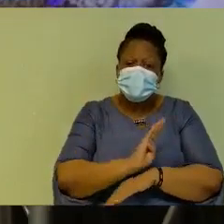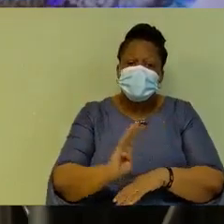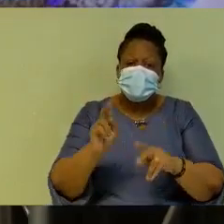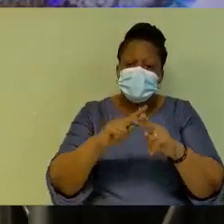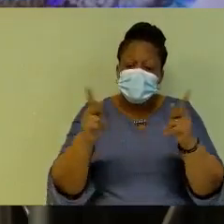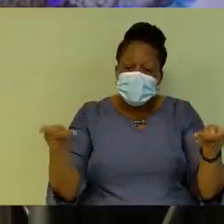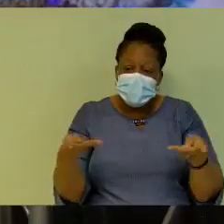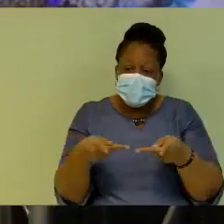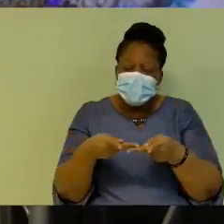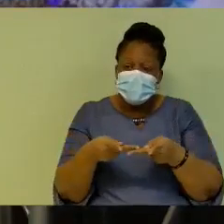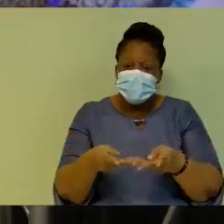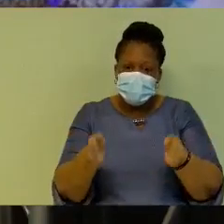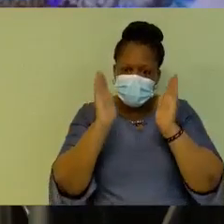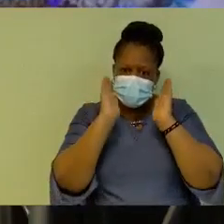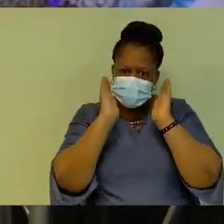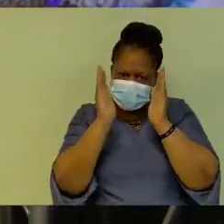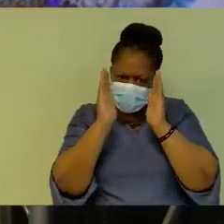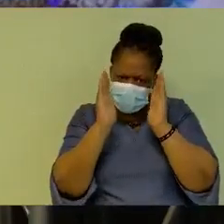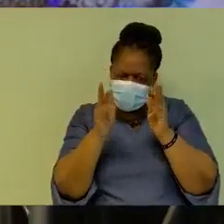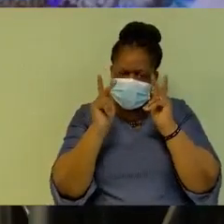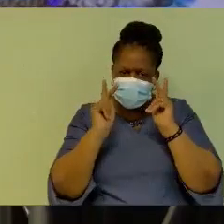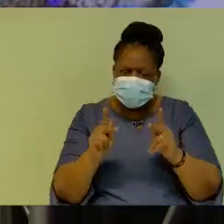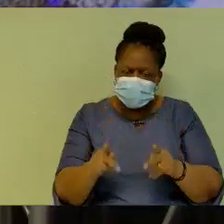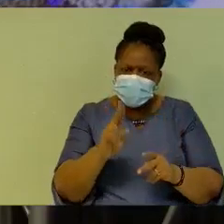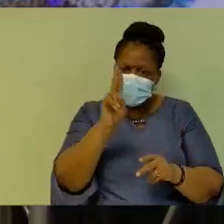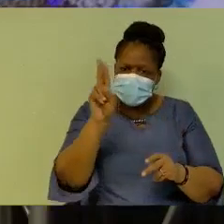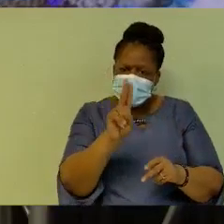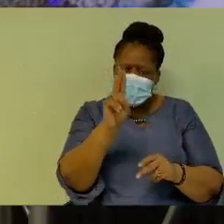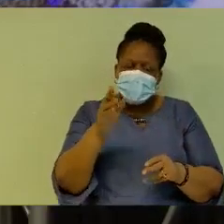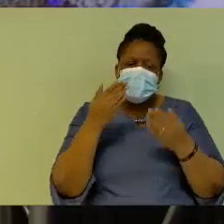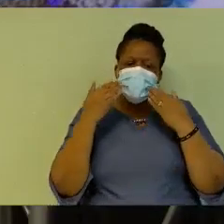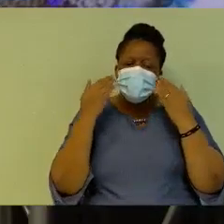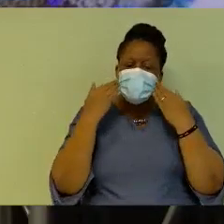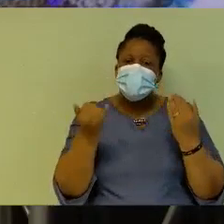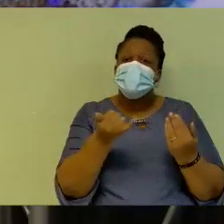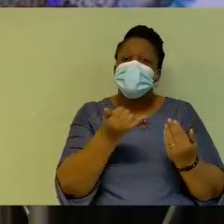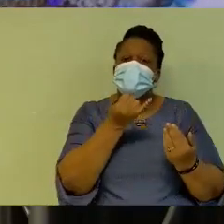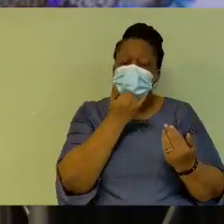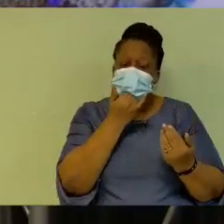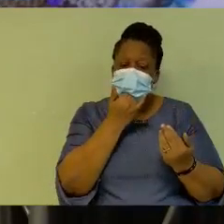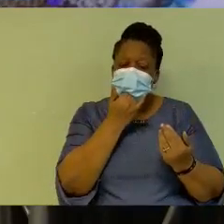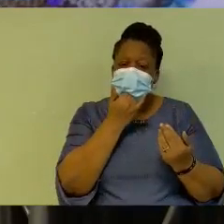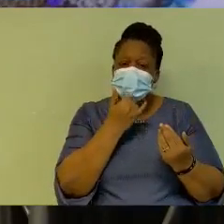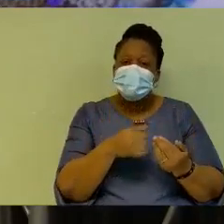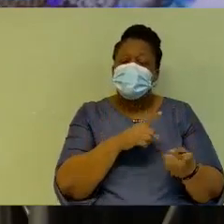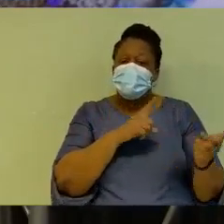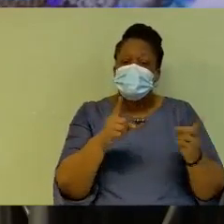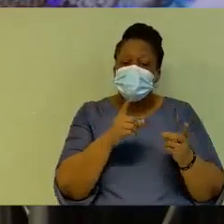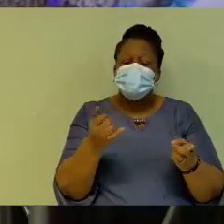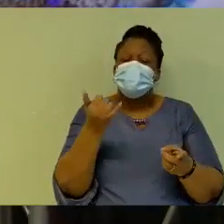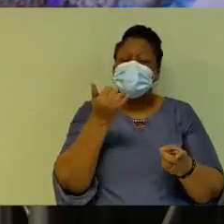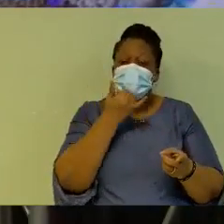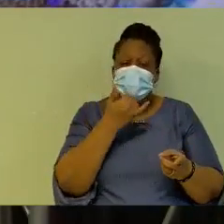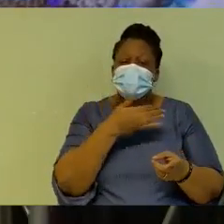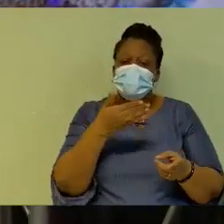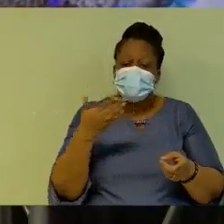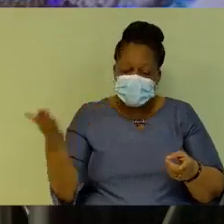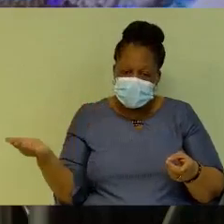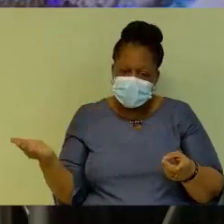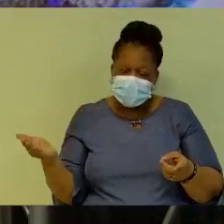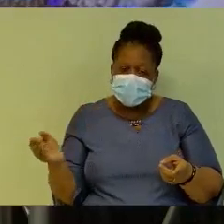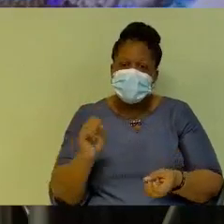general, to have that awareness that some persons may be using the mask for illicit activities, and to guard